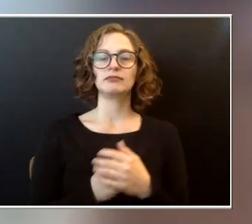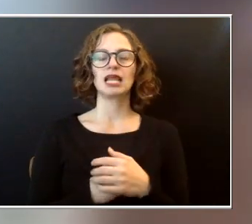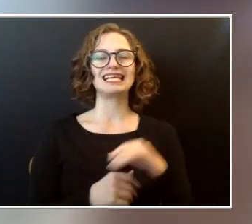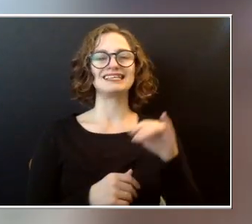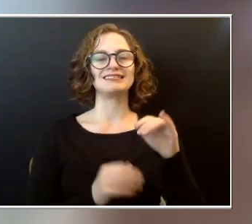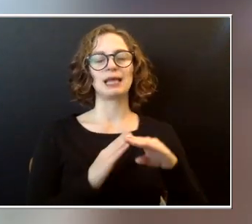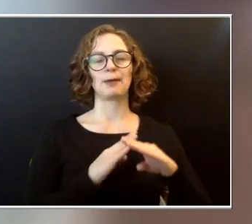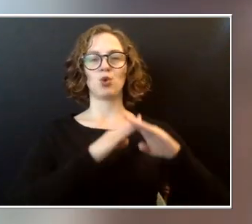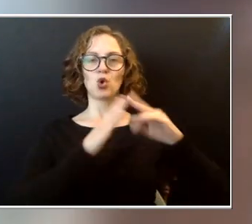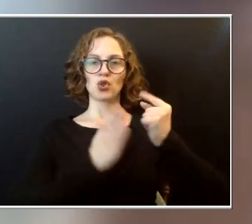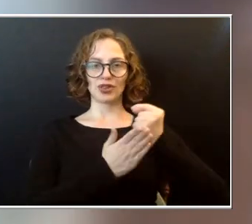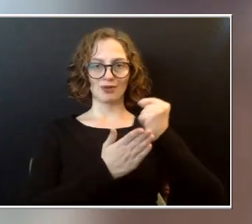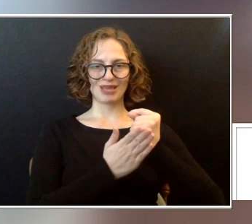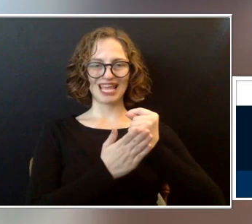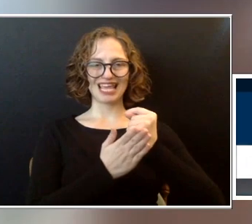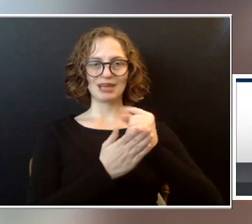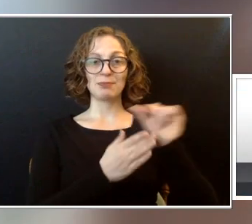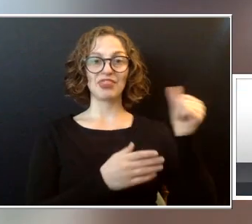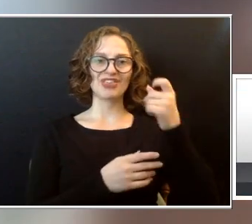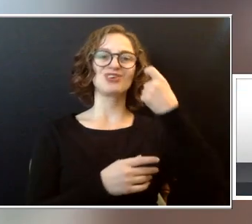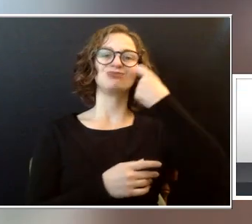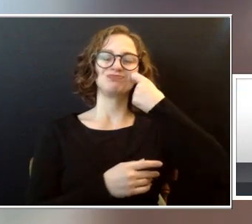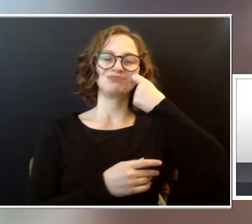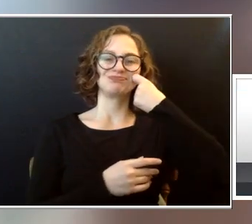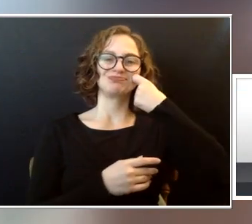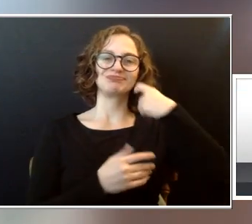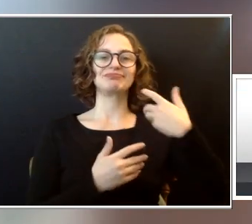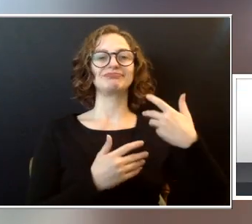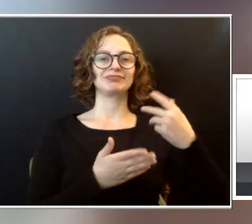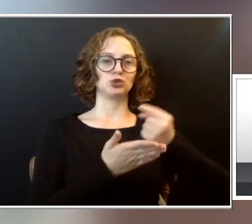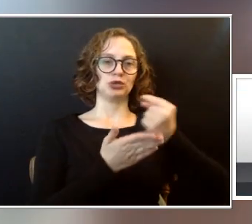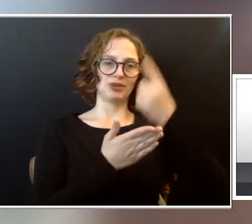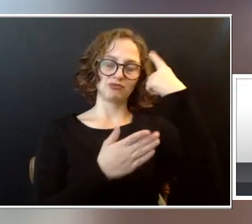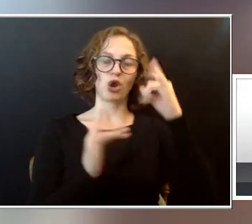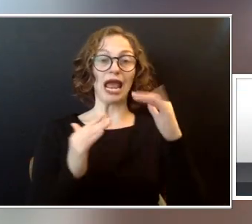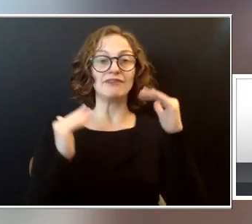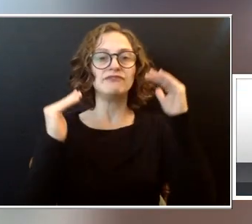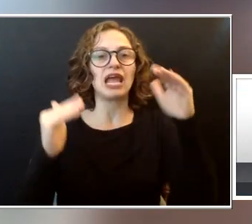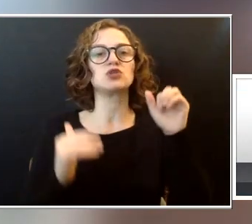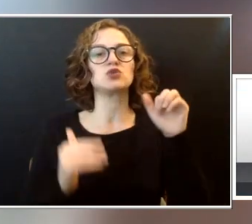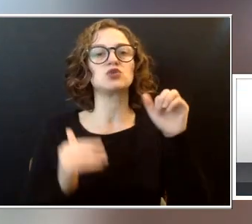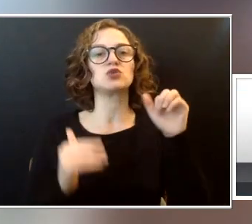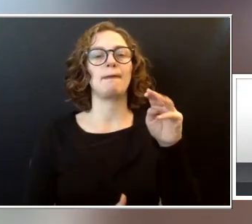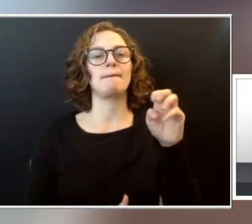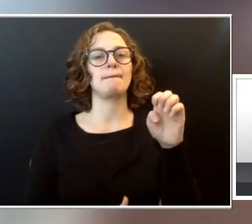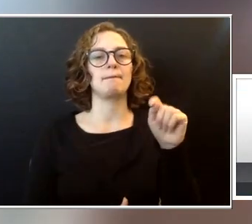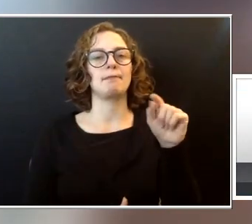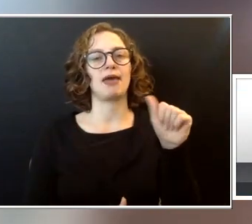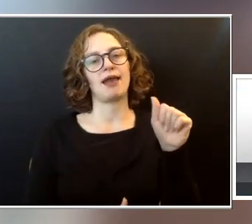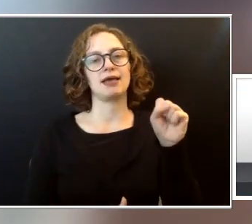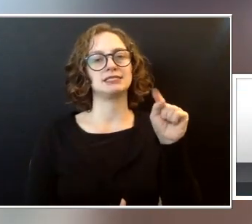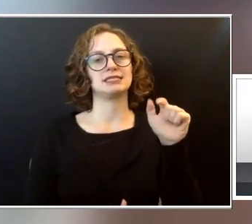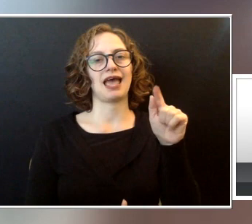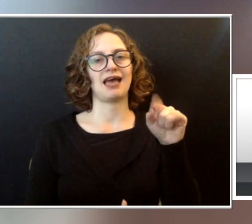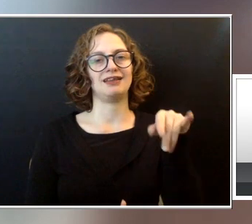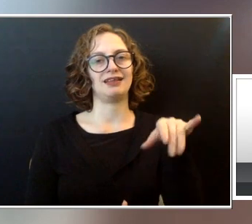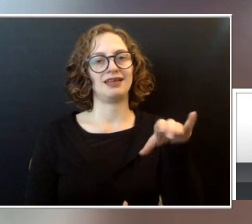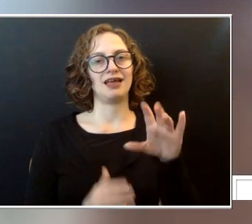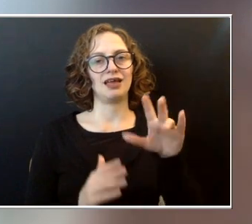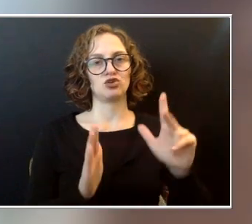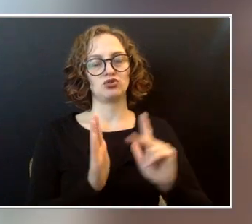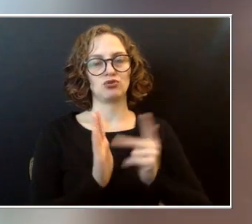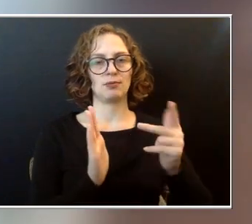other new additions to treatment of advanced or metastatic triple-negative breast cancer is this class of drug called